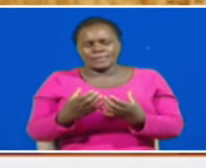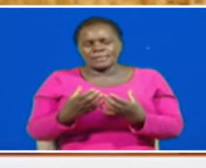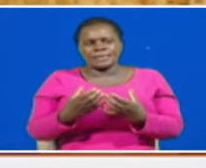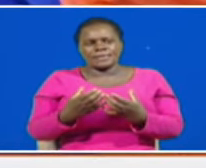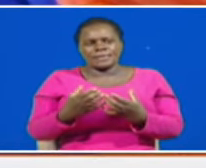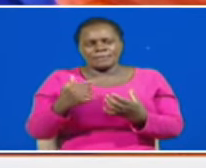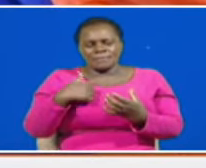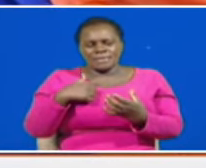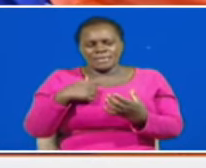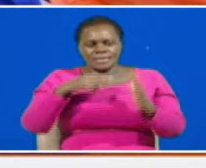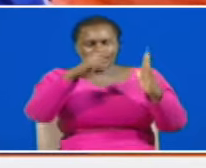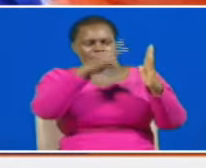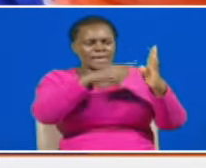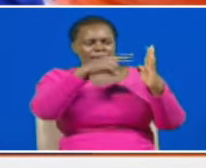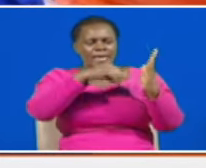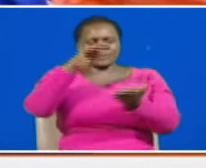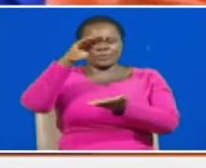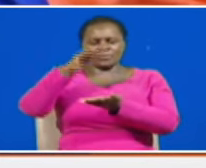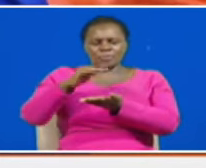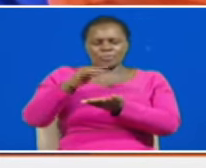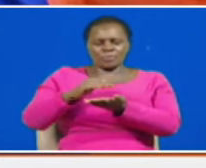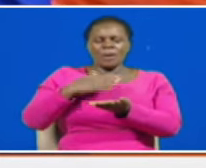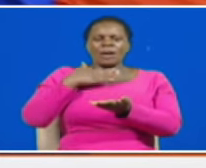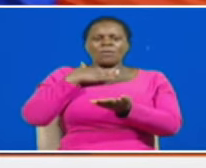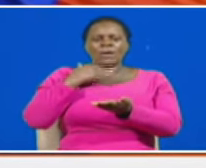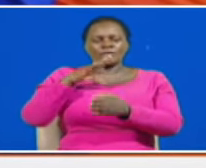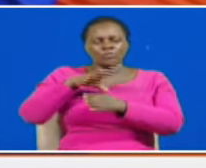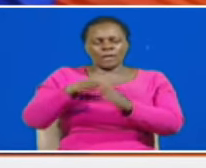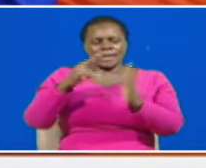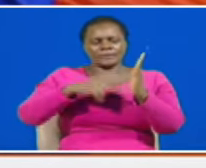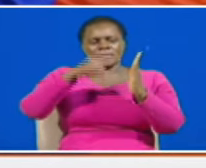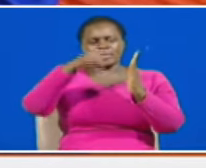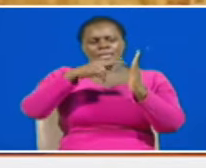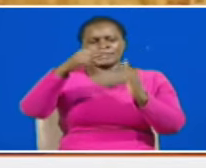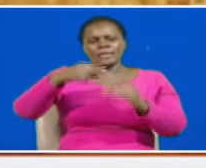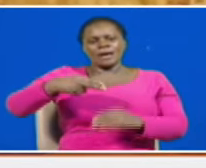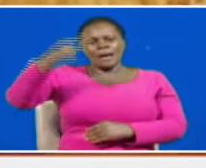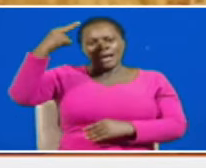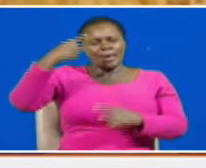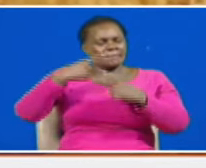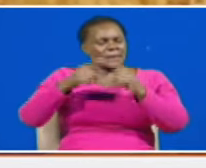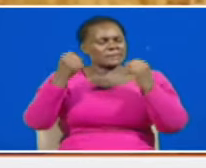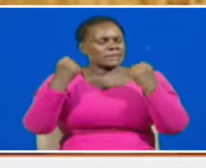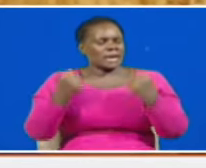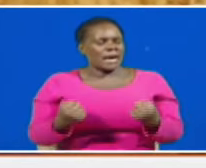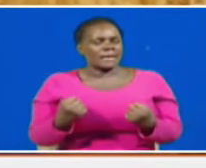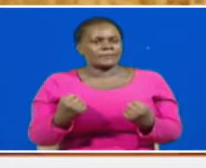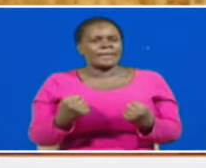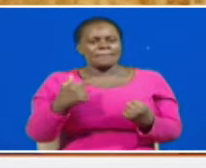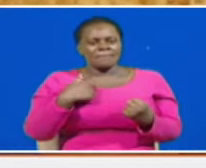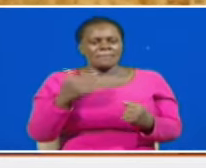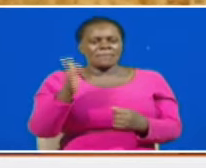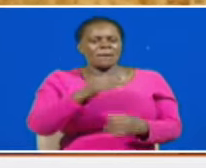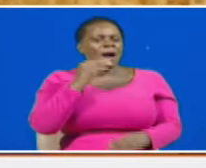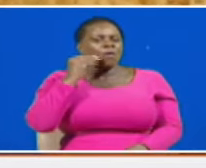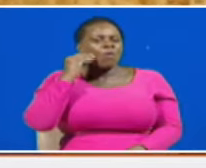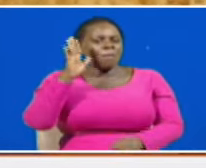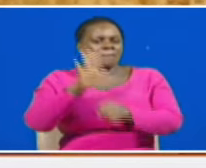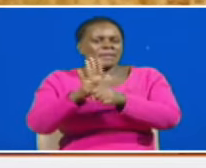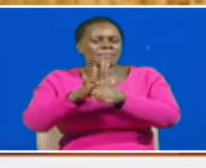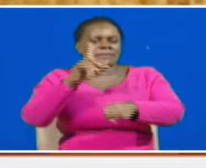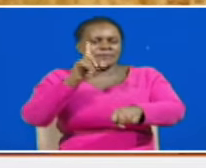inanishikishia grade yangu. Natamani kupata grade ya juu, lakini nashindwa juu ya narudishwa nyumbani kila masaa,